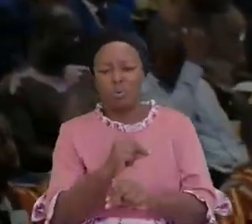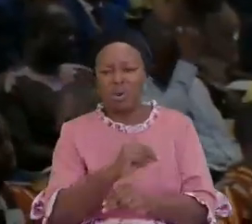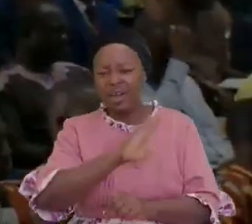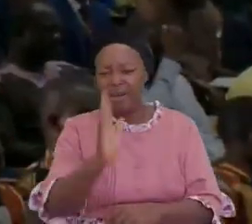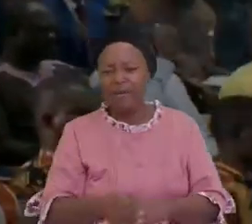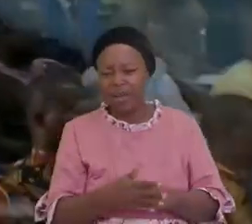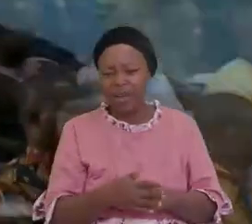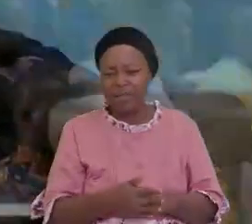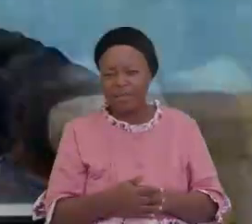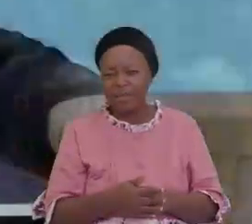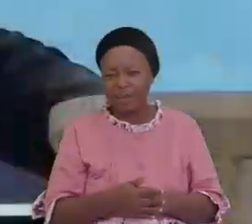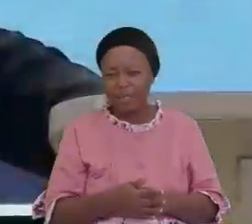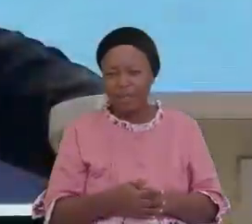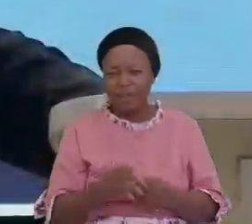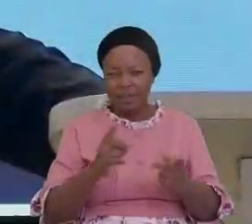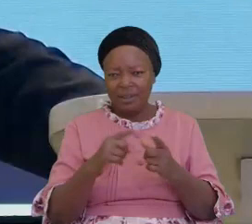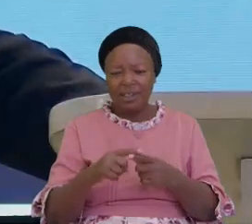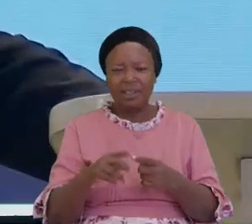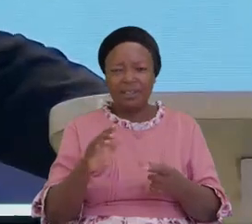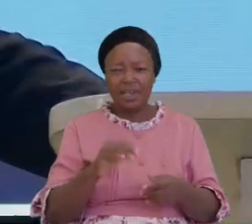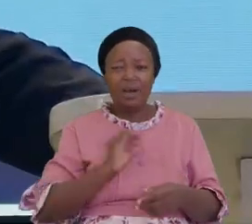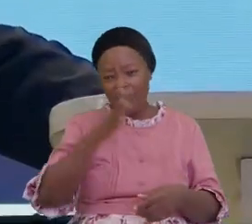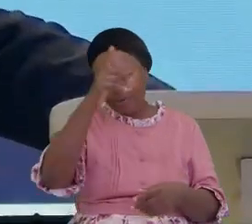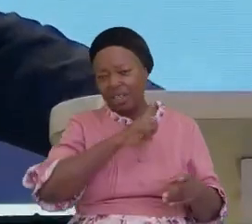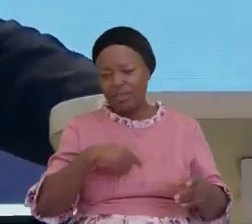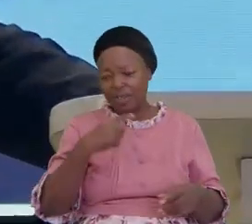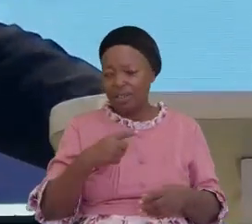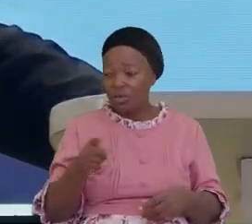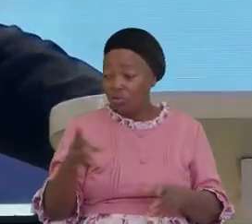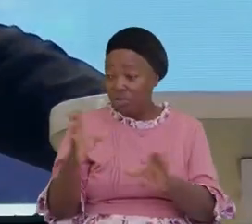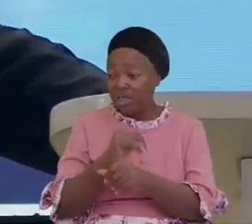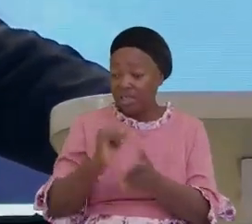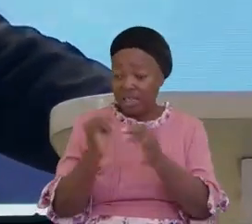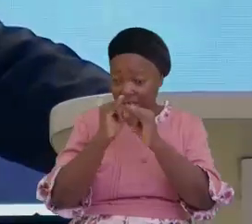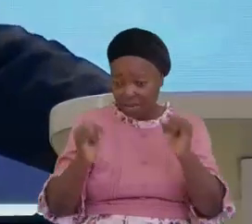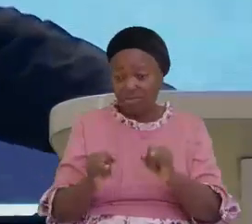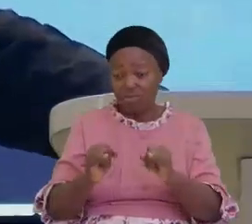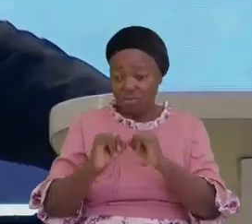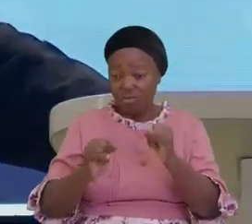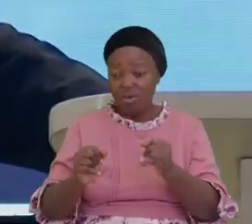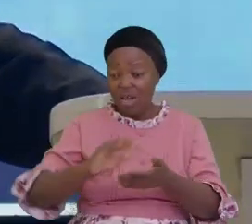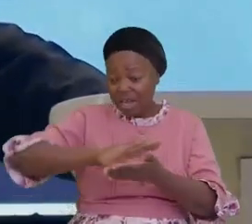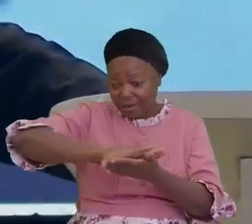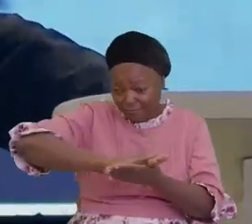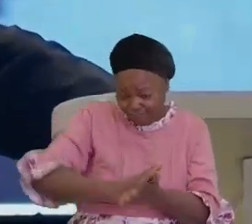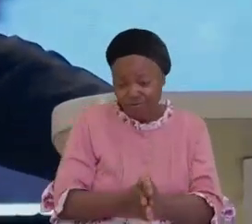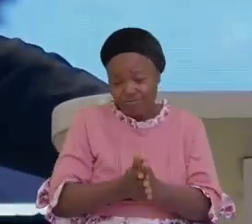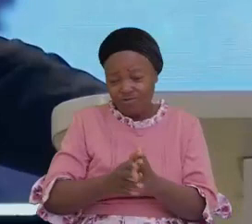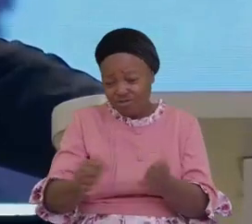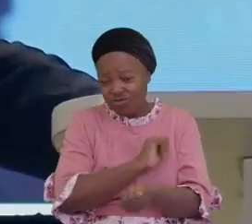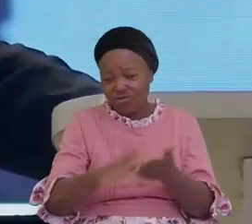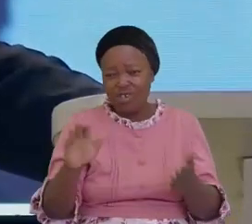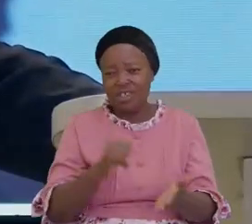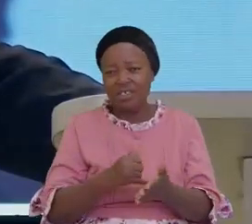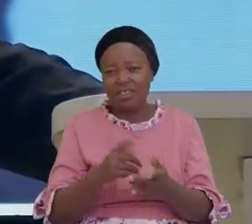I said, take that idol. Smash it on the ground. I'll pay for the child. Said,